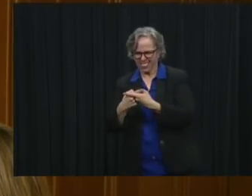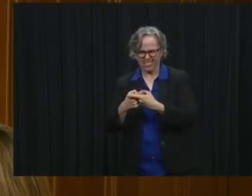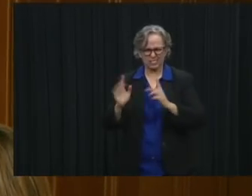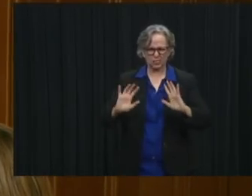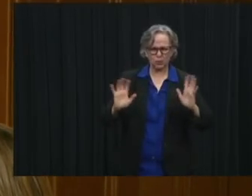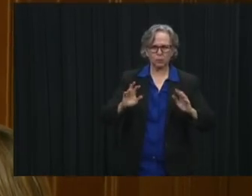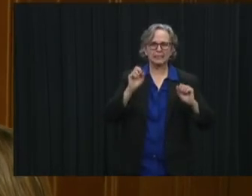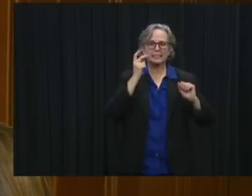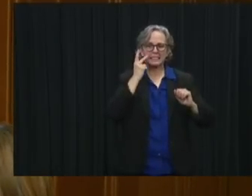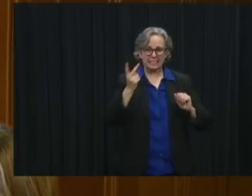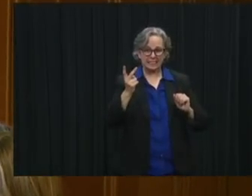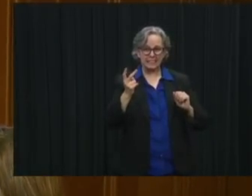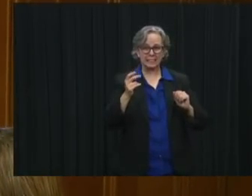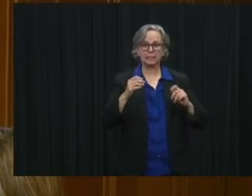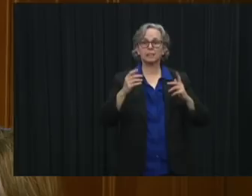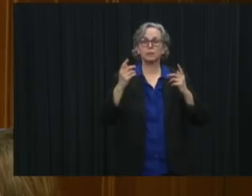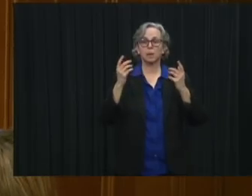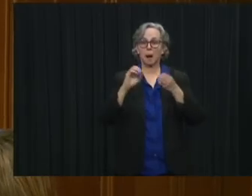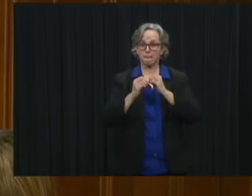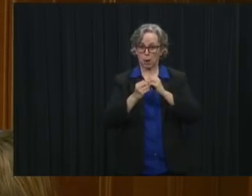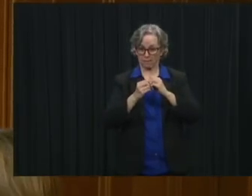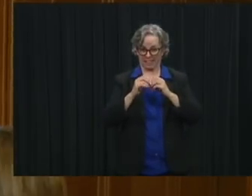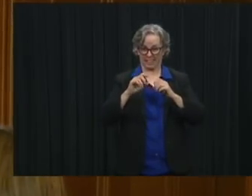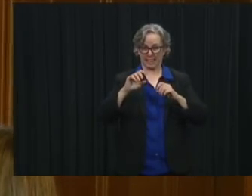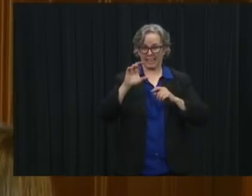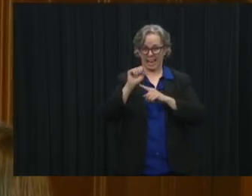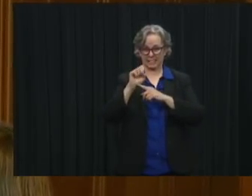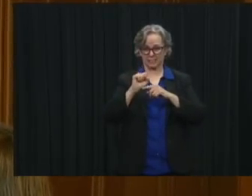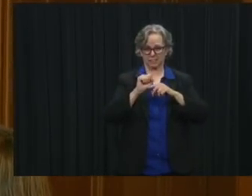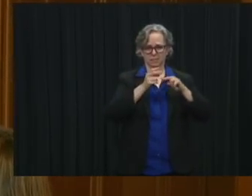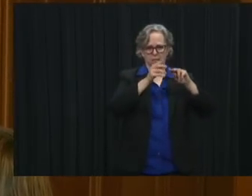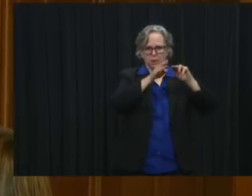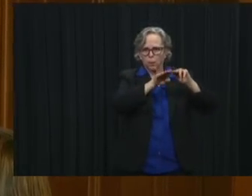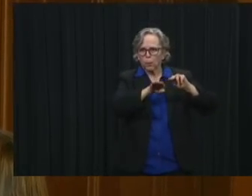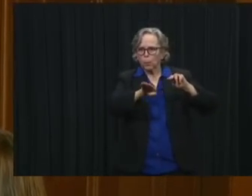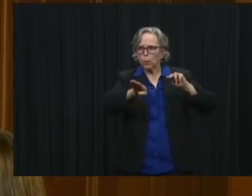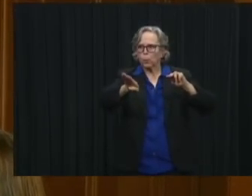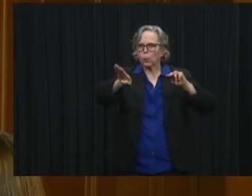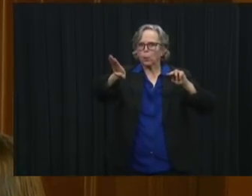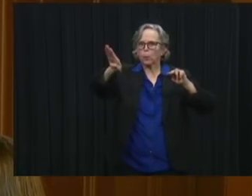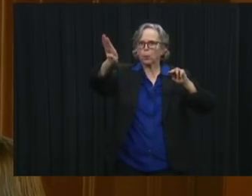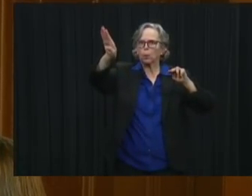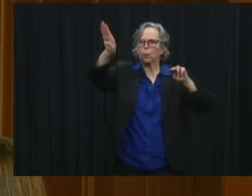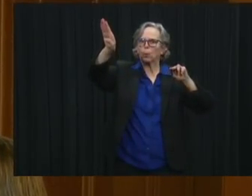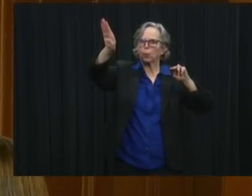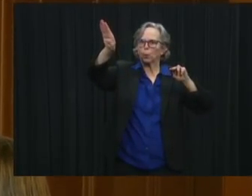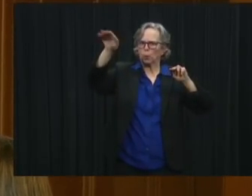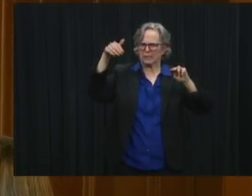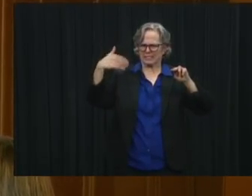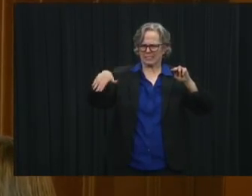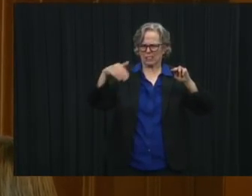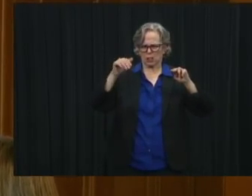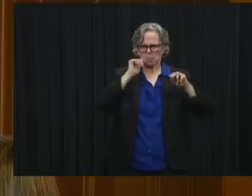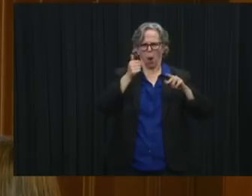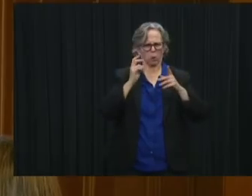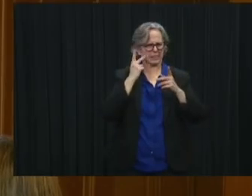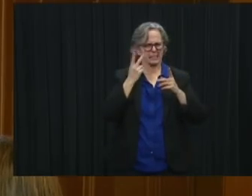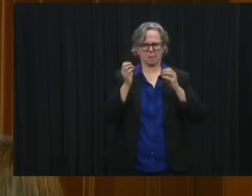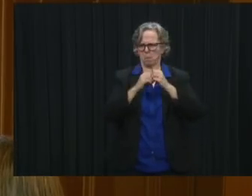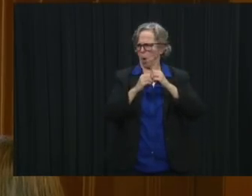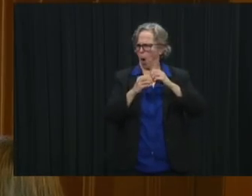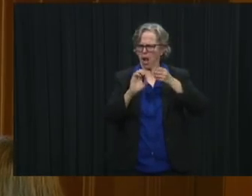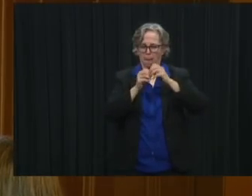cases since our last reporting, and we reported earlier today. So we'll see a big leap tomorrow. Next